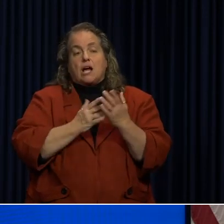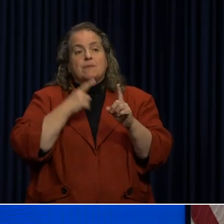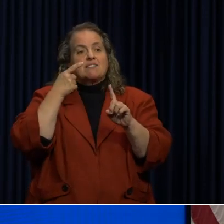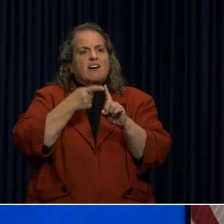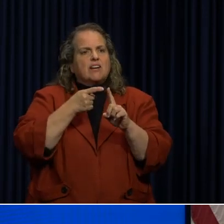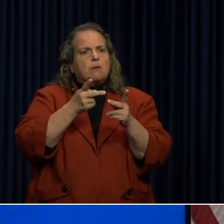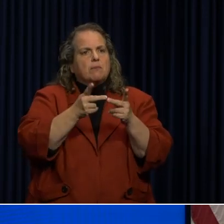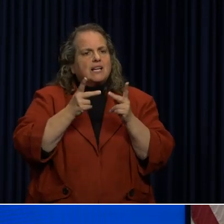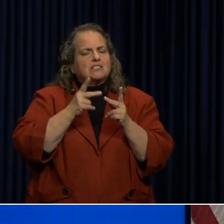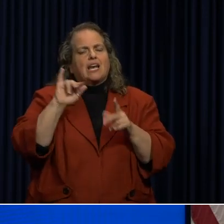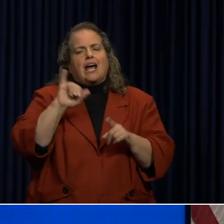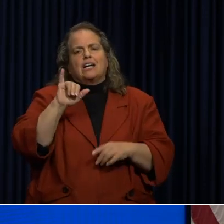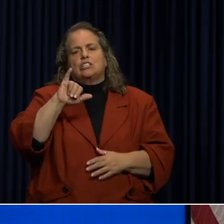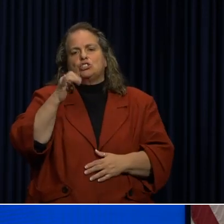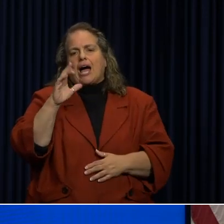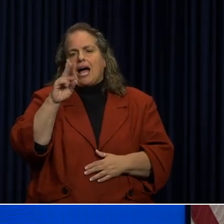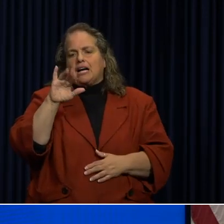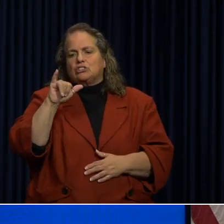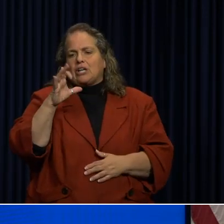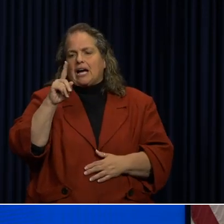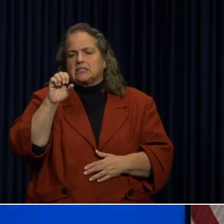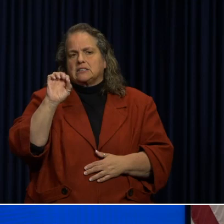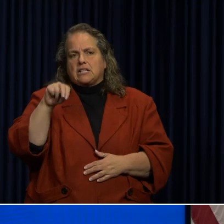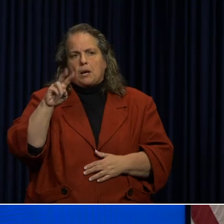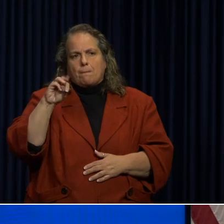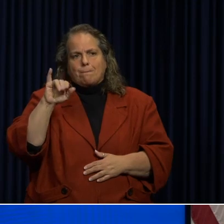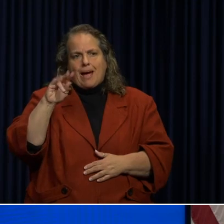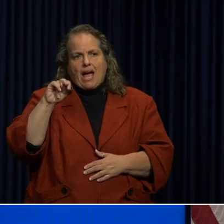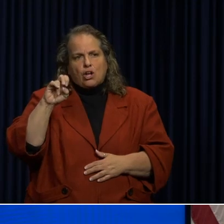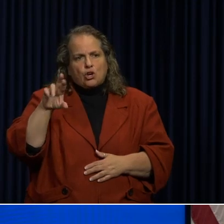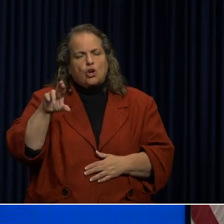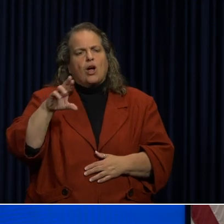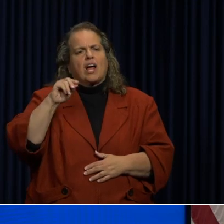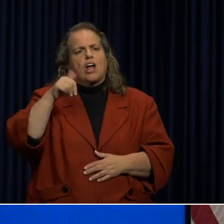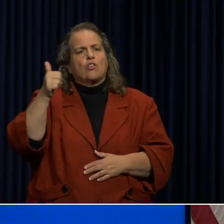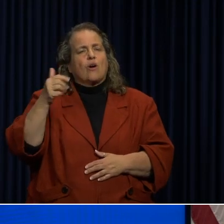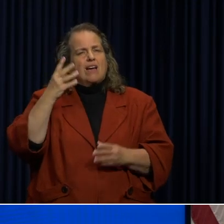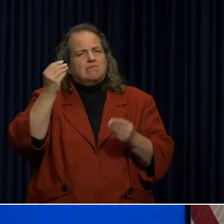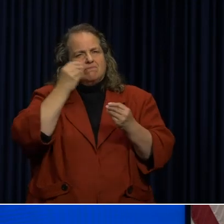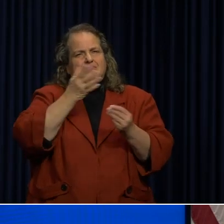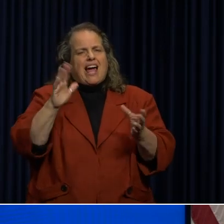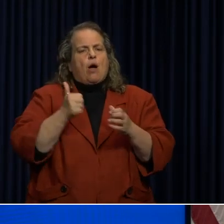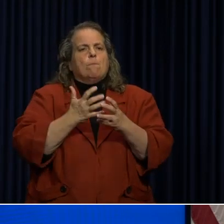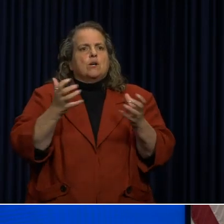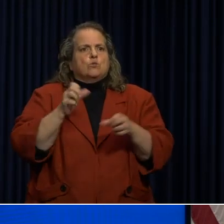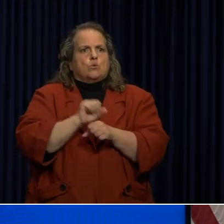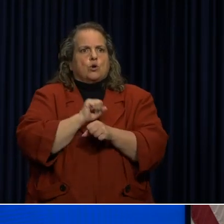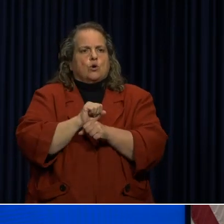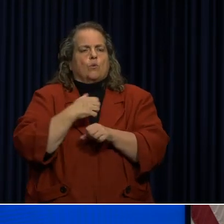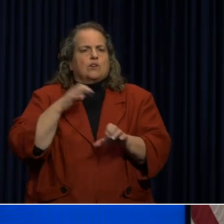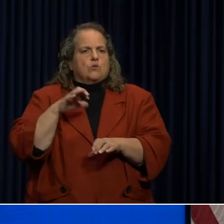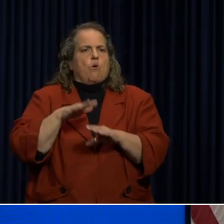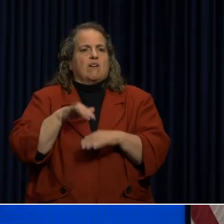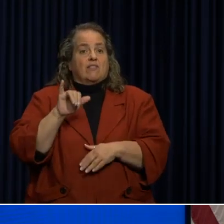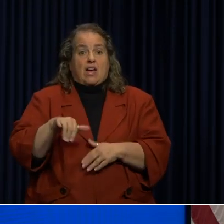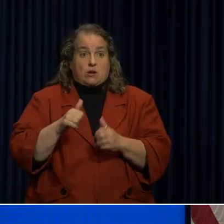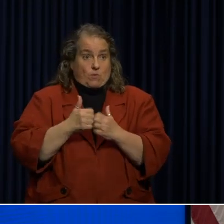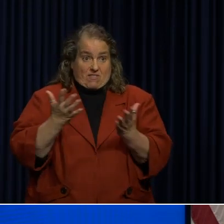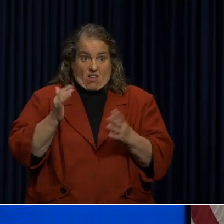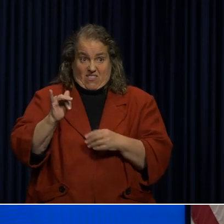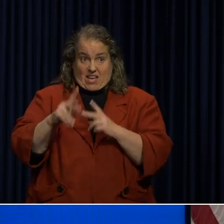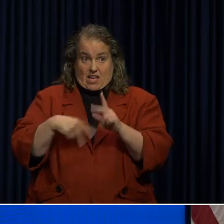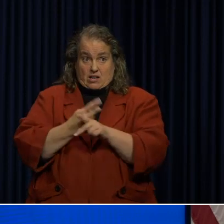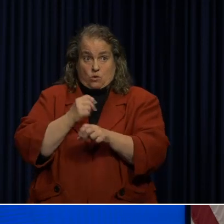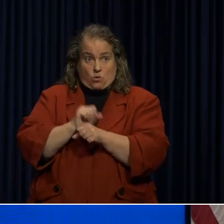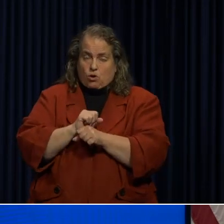Manor, but also, again, to just talk about how much work we're doing. And without that work, we'd be losing more